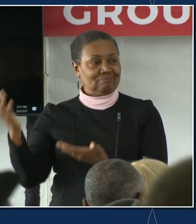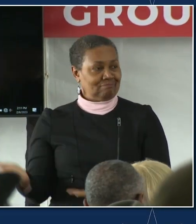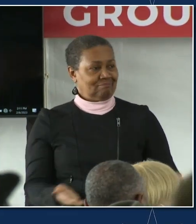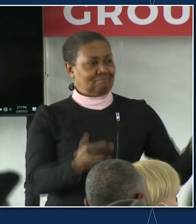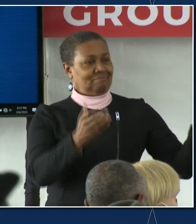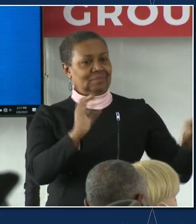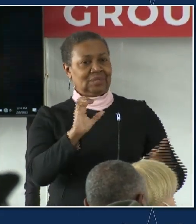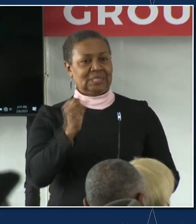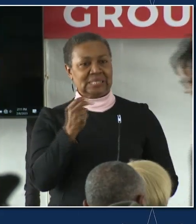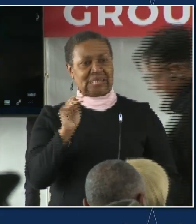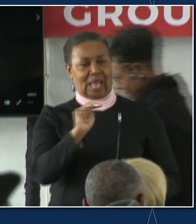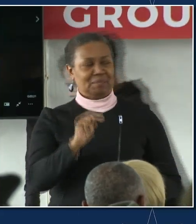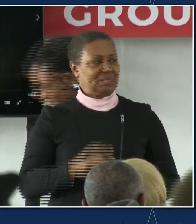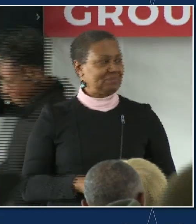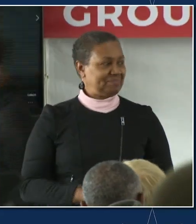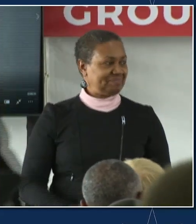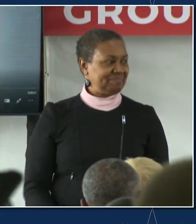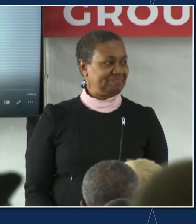Common.